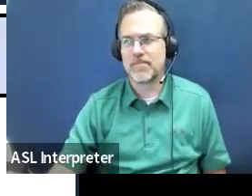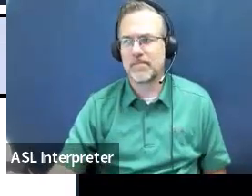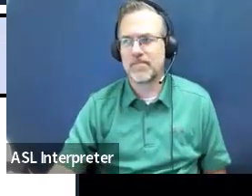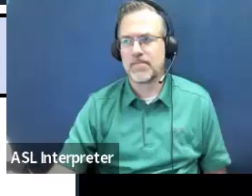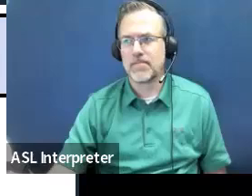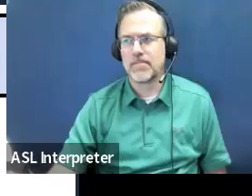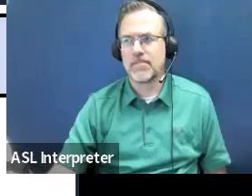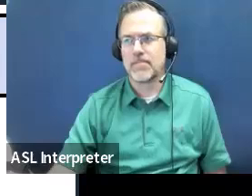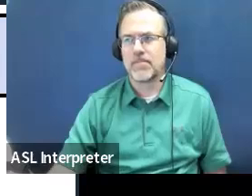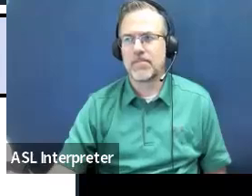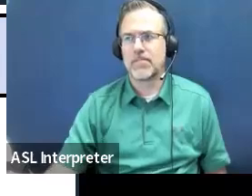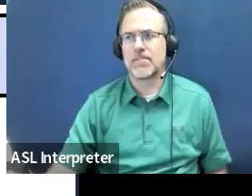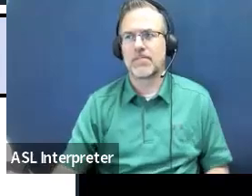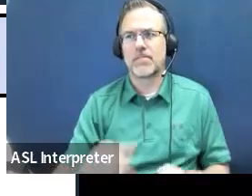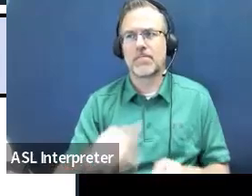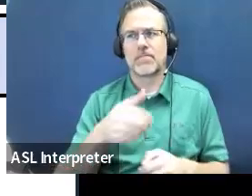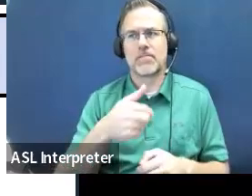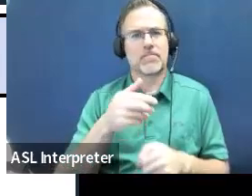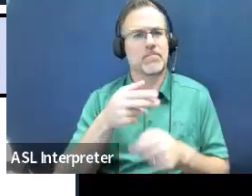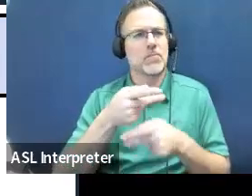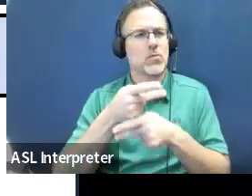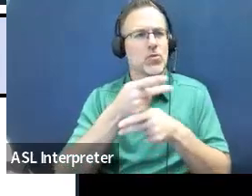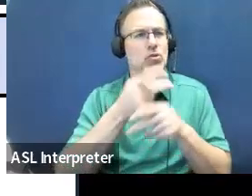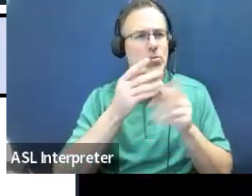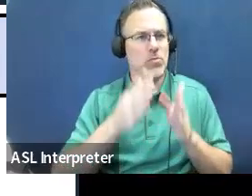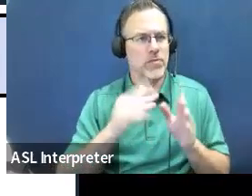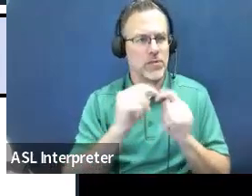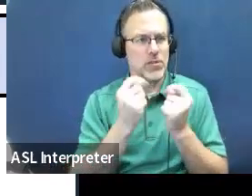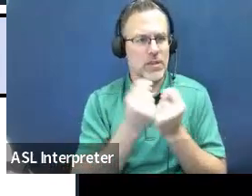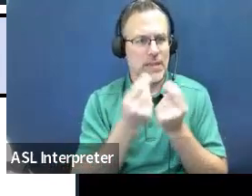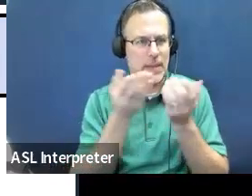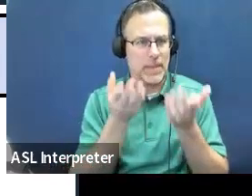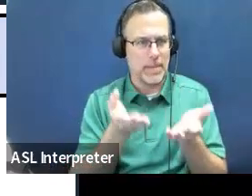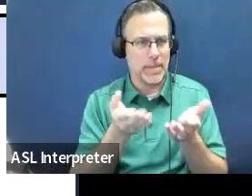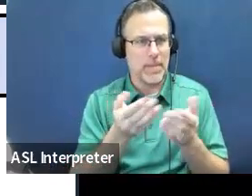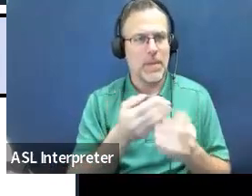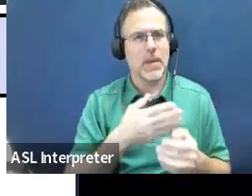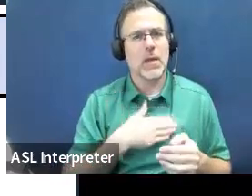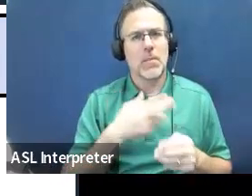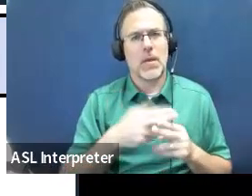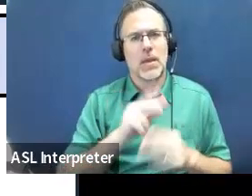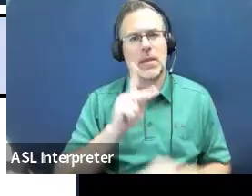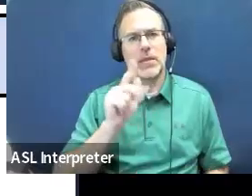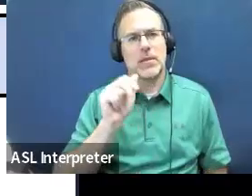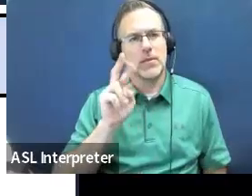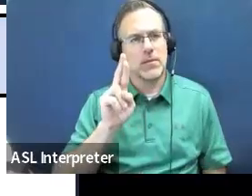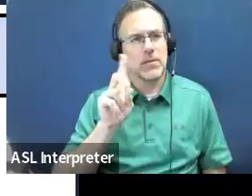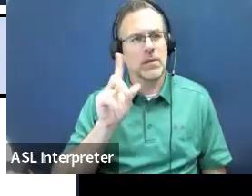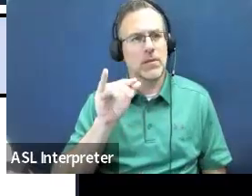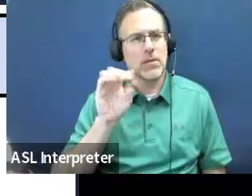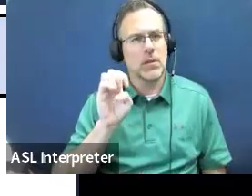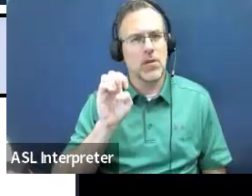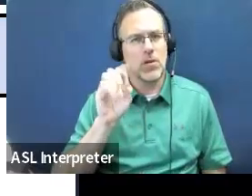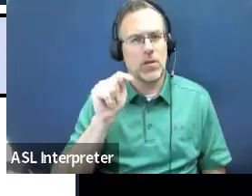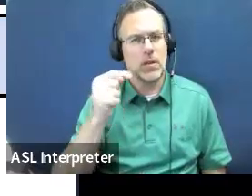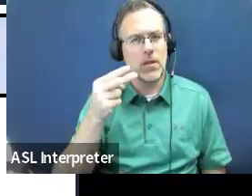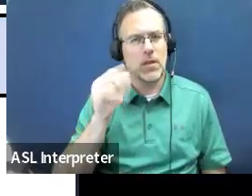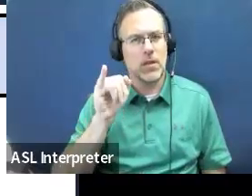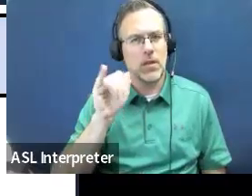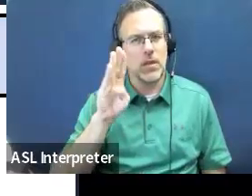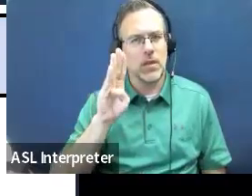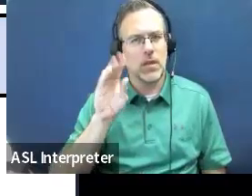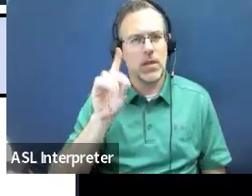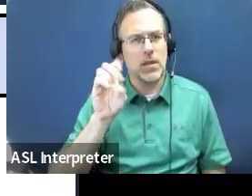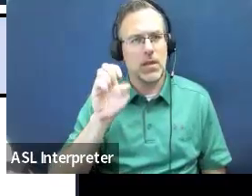team. We are the Supervision, Monitoring, and Support team. And my name is Carly Thibodeau, and I have been with this team for just over